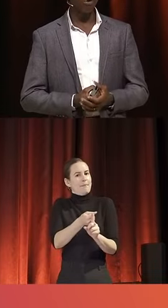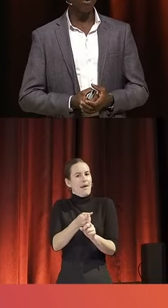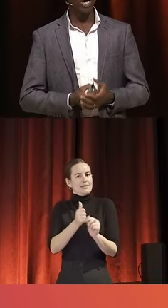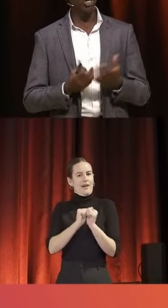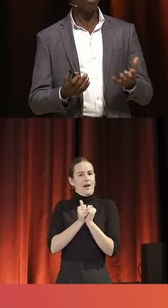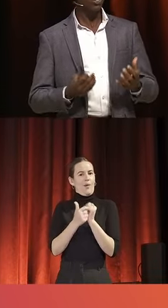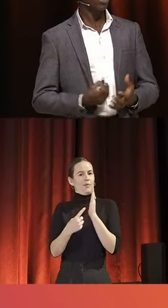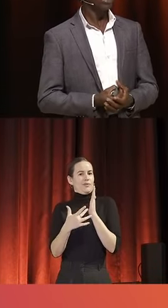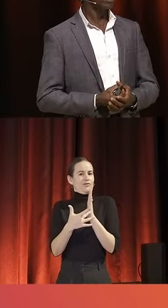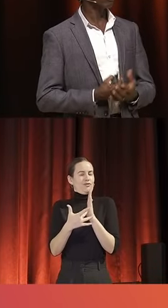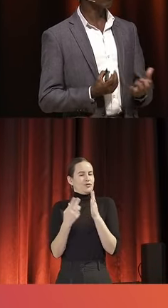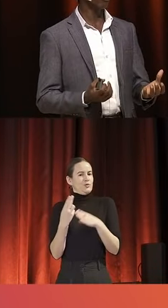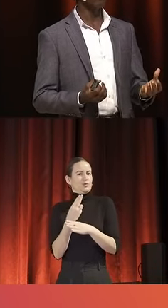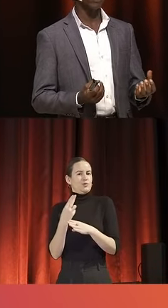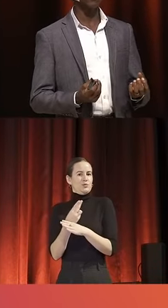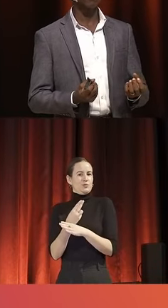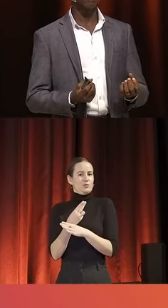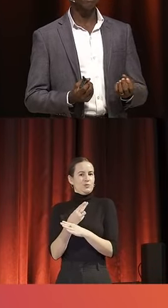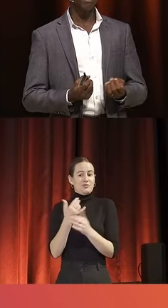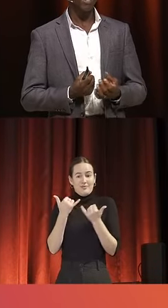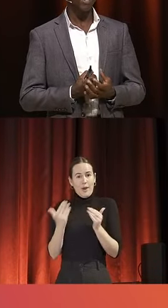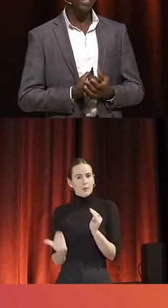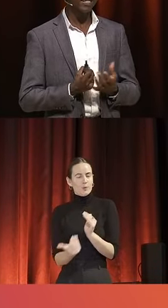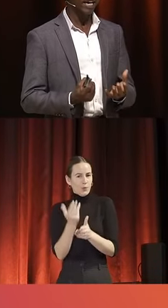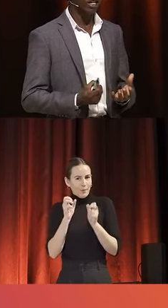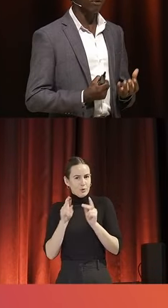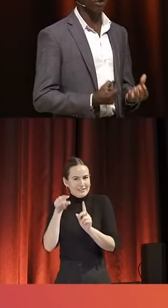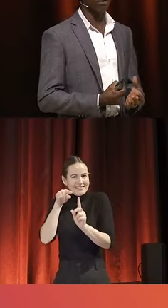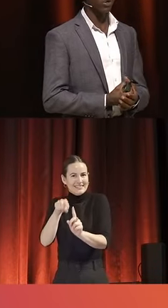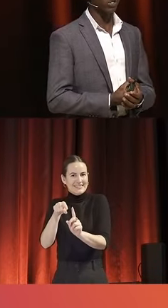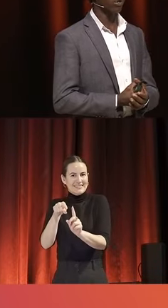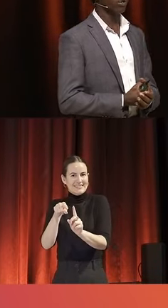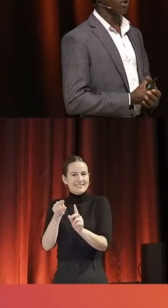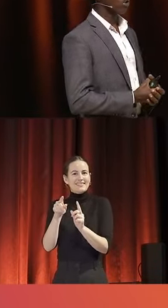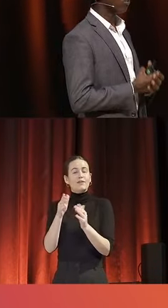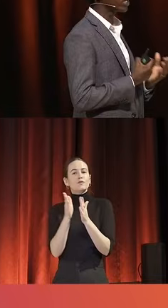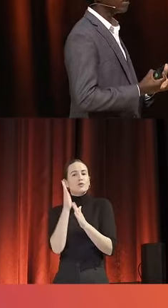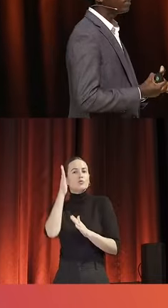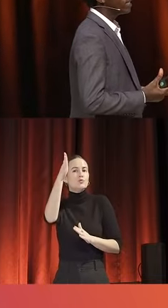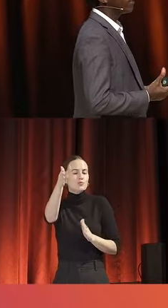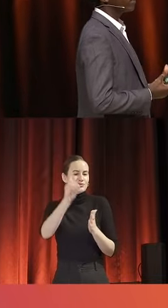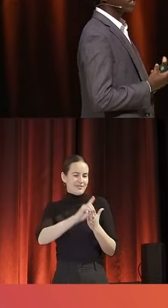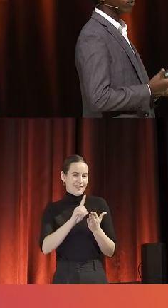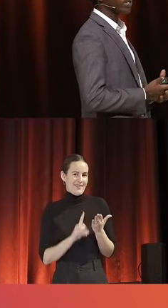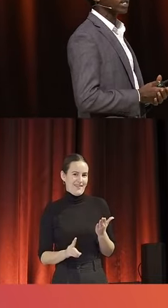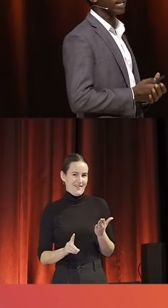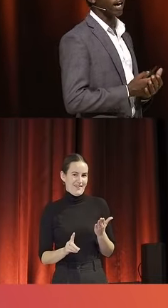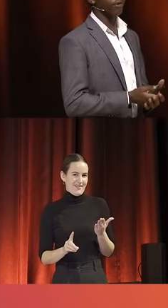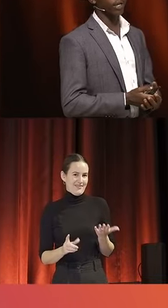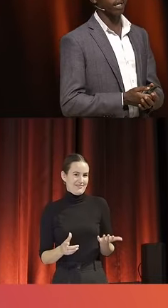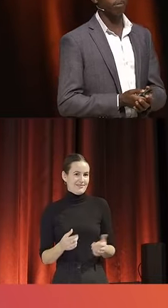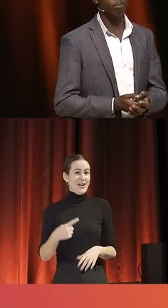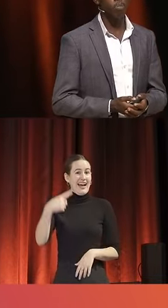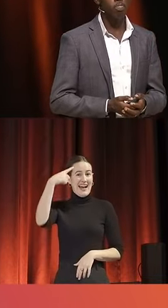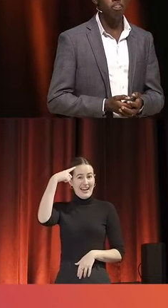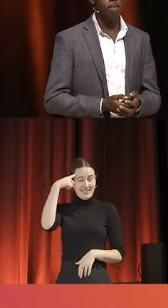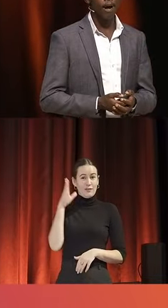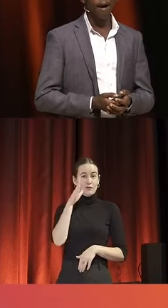now an opportunity is in front of us, designing for the future, which I believe is increasingly